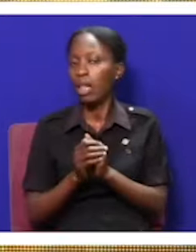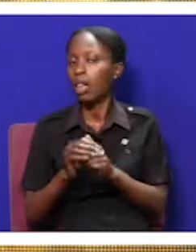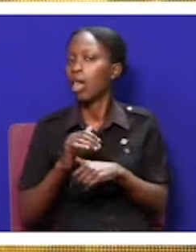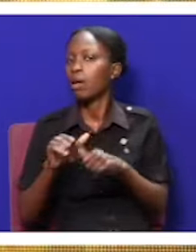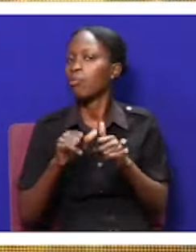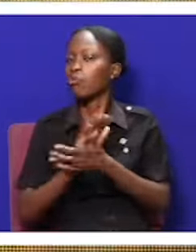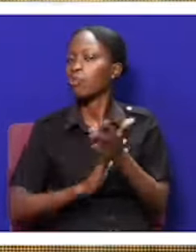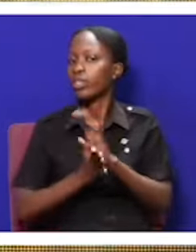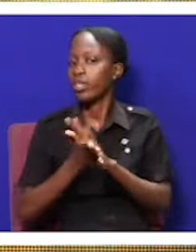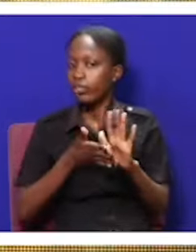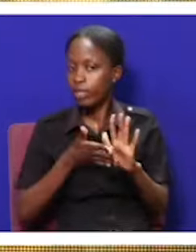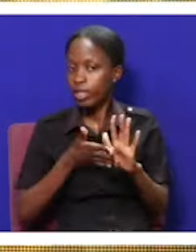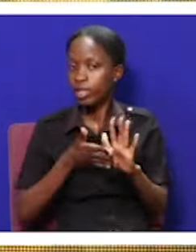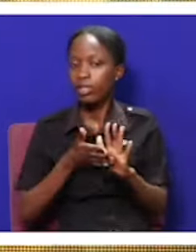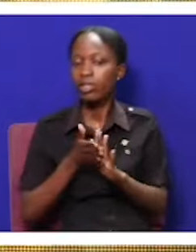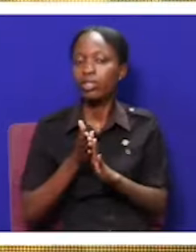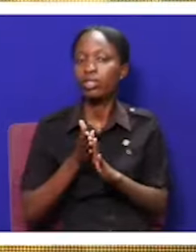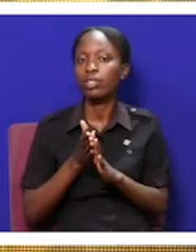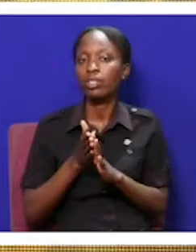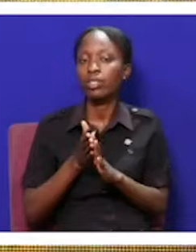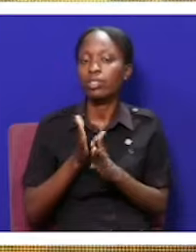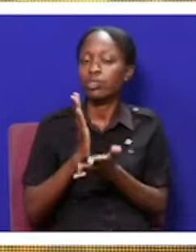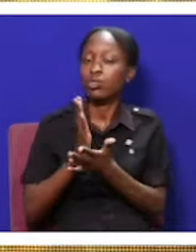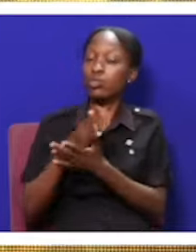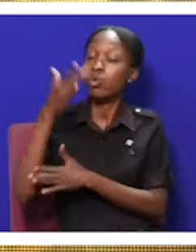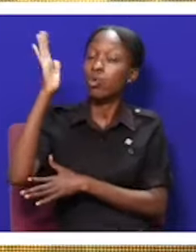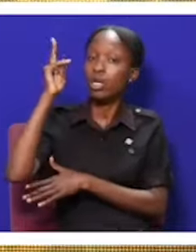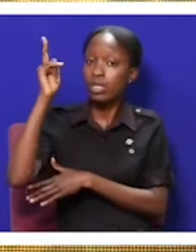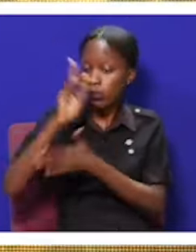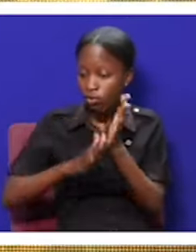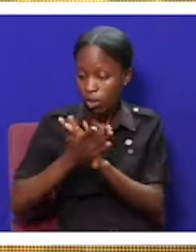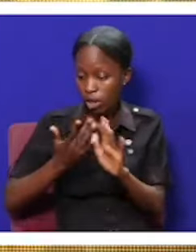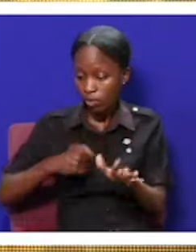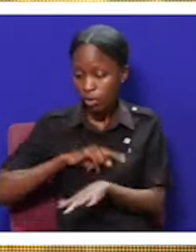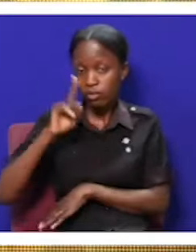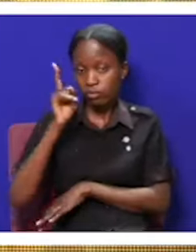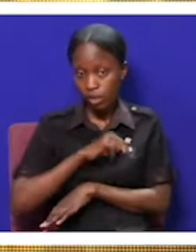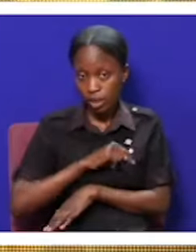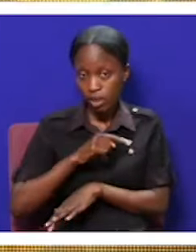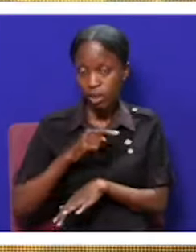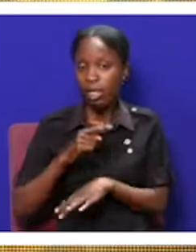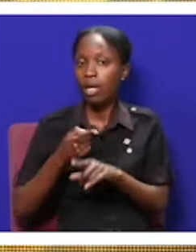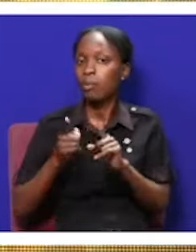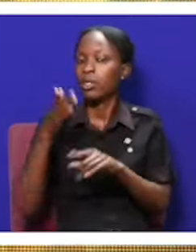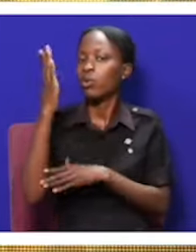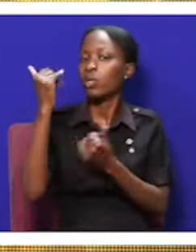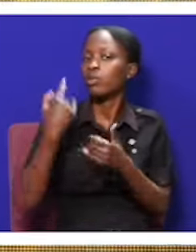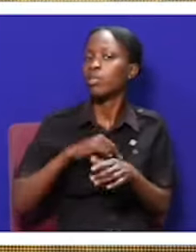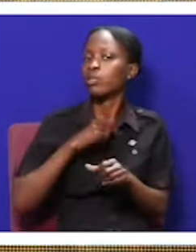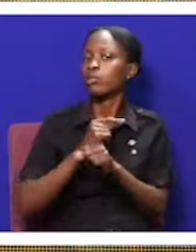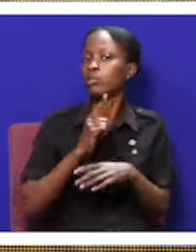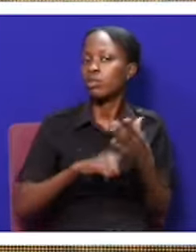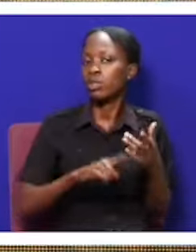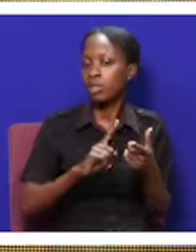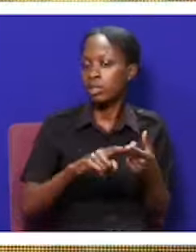forgiveness? For him, he has forgiven us. When we run to him for forgiveness, he does. But what does he expect us to